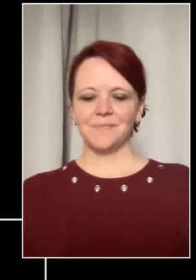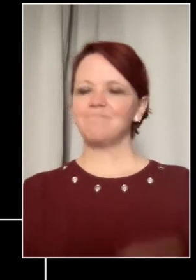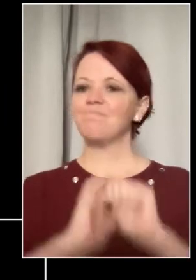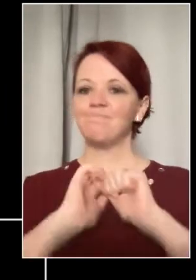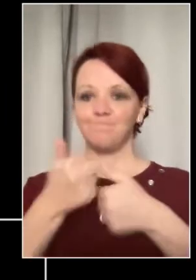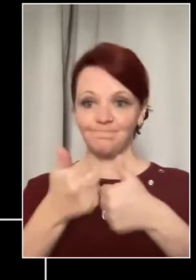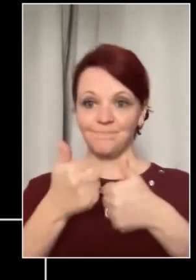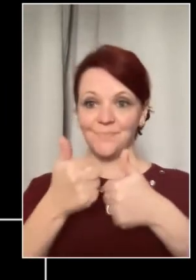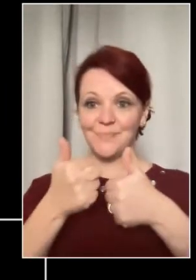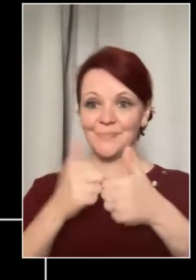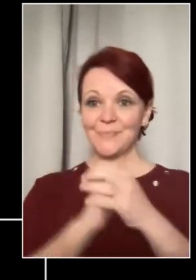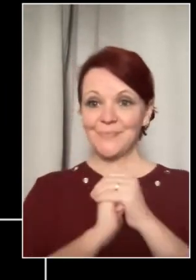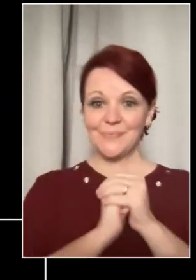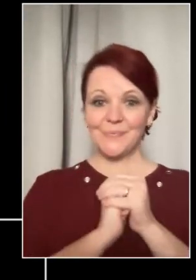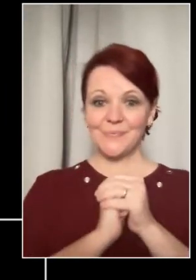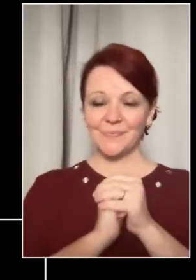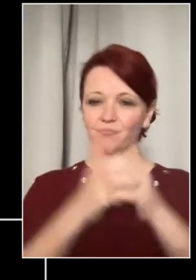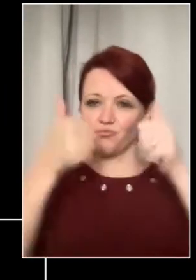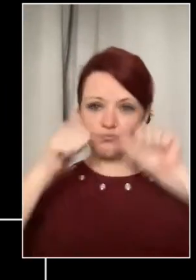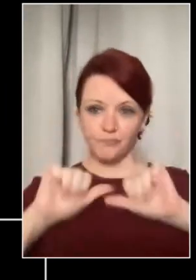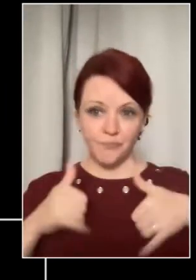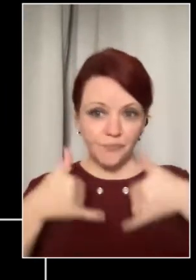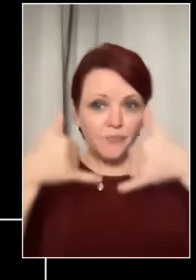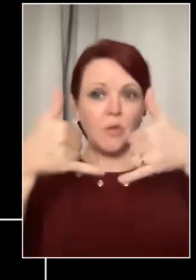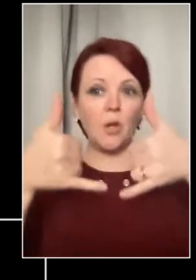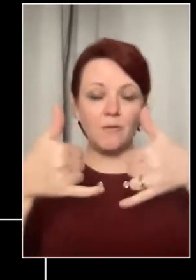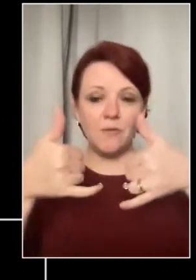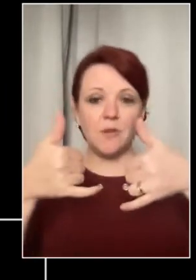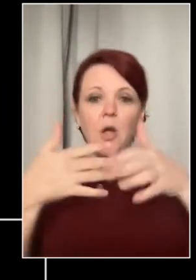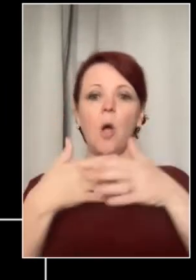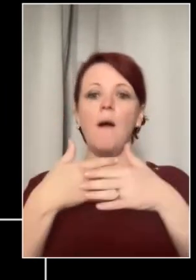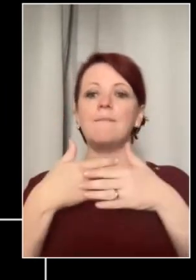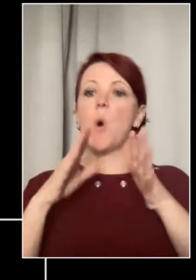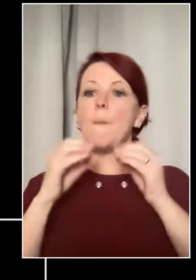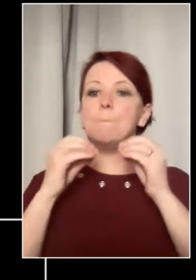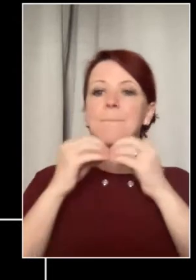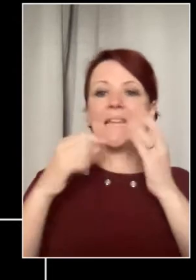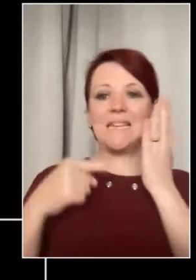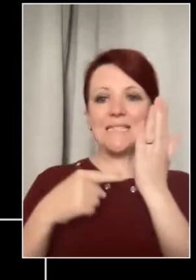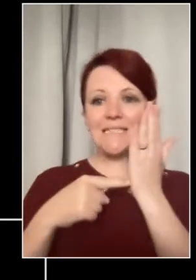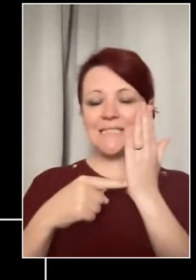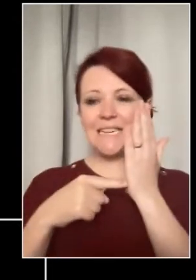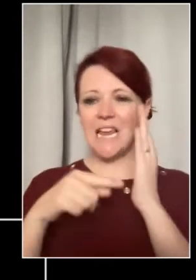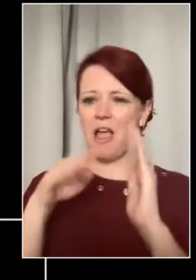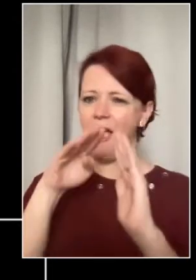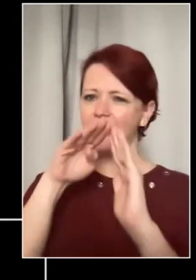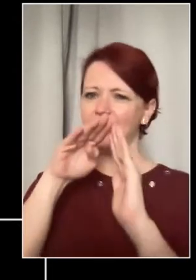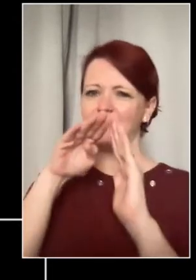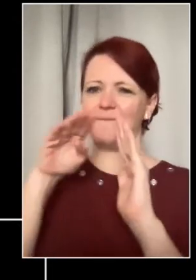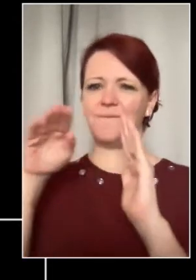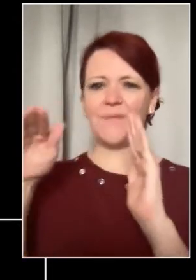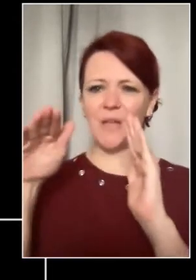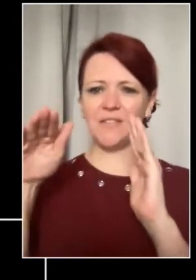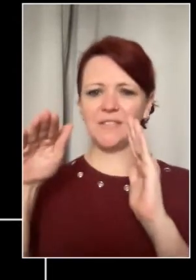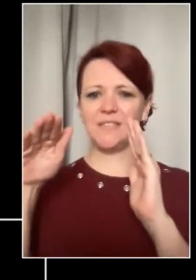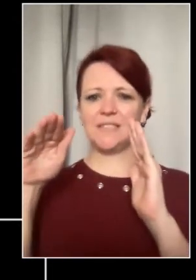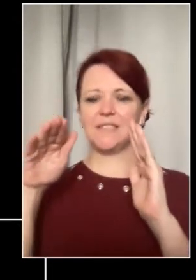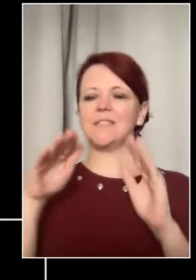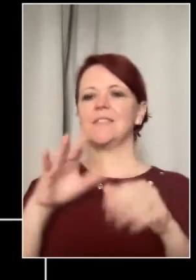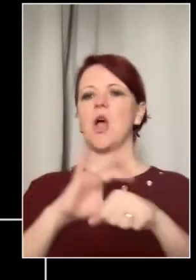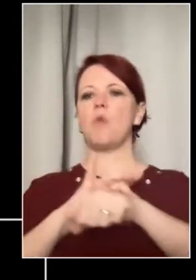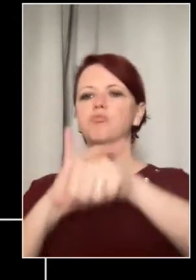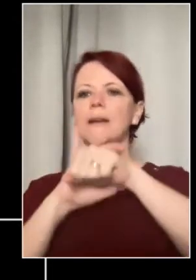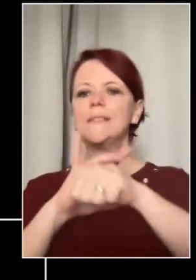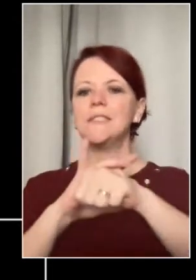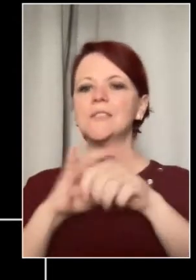Okay. Our next award is for BT Advanced Apprentice of the Year 2021. And joining us